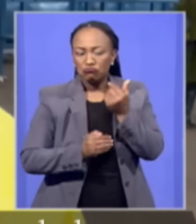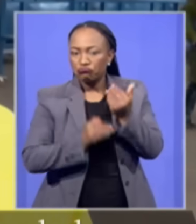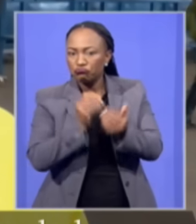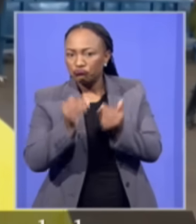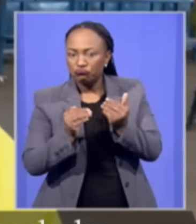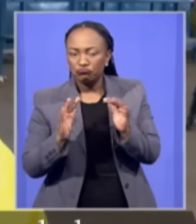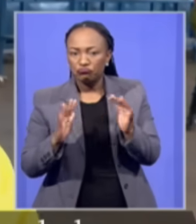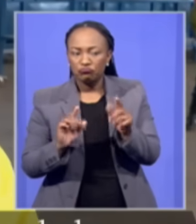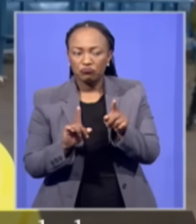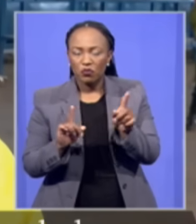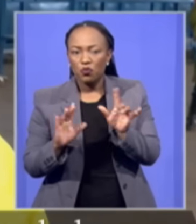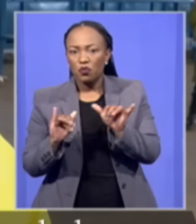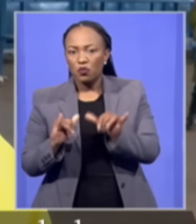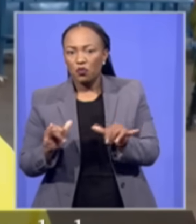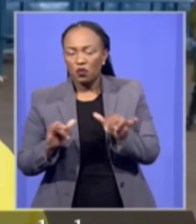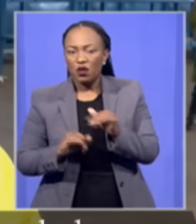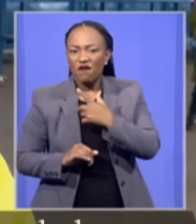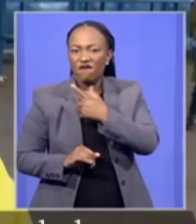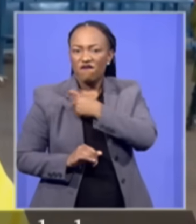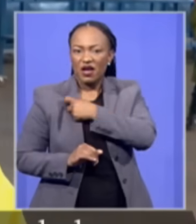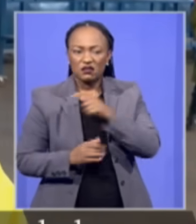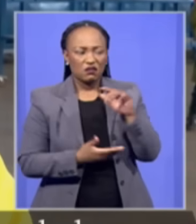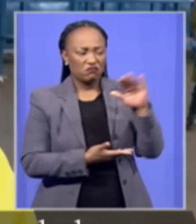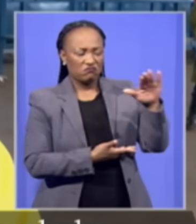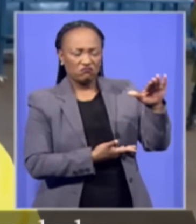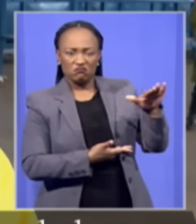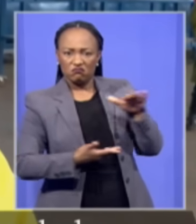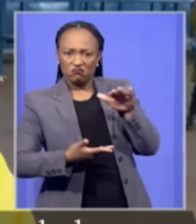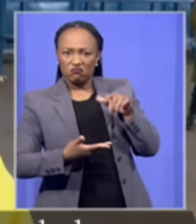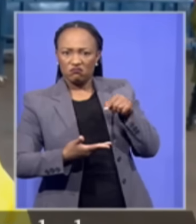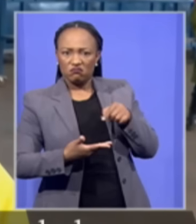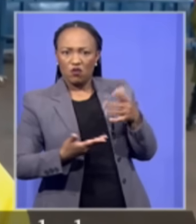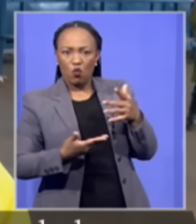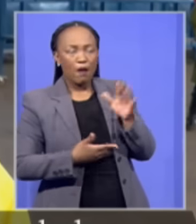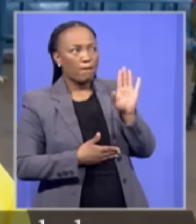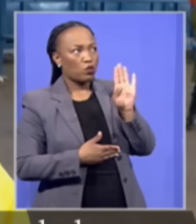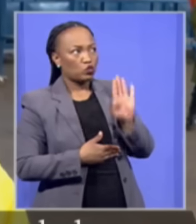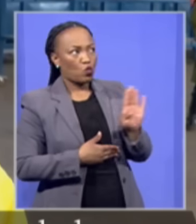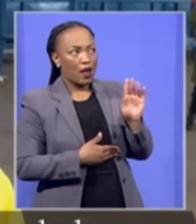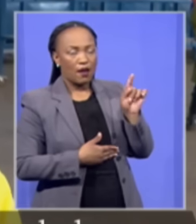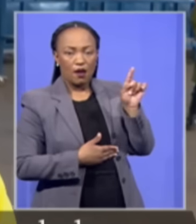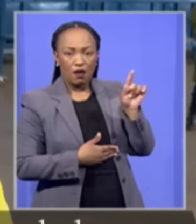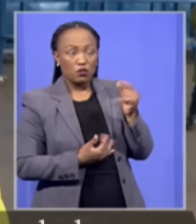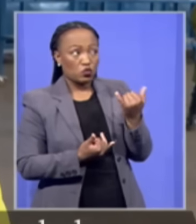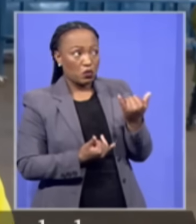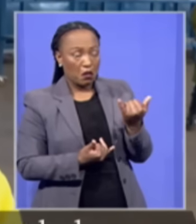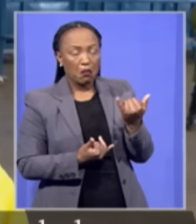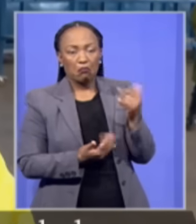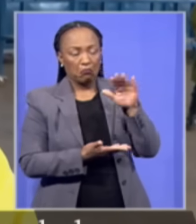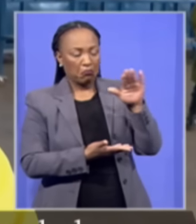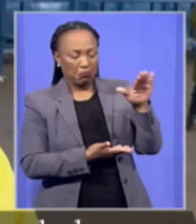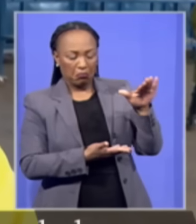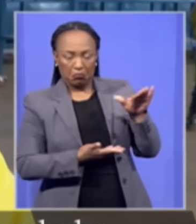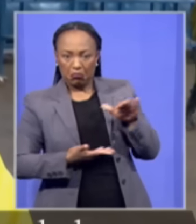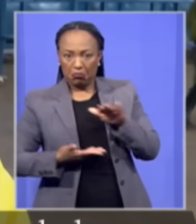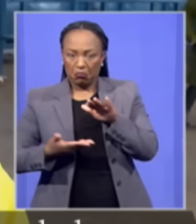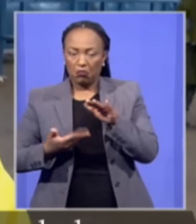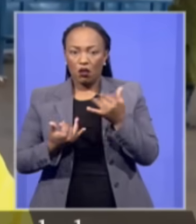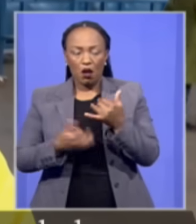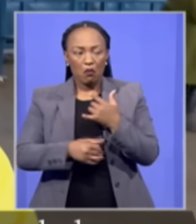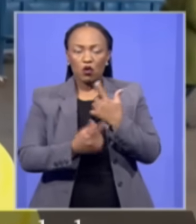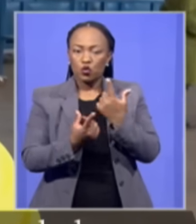and ne re emetse di vaccination di tswa Botswana. So kajeno di tlile and re shebane le di vaccination,